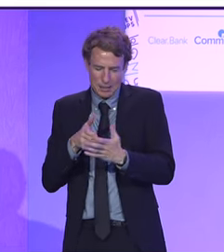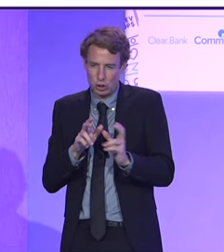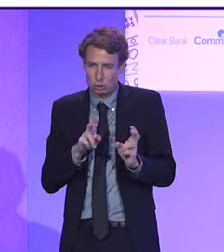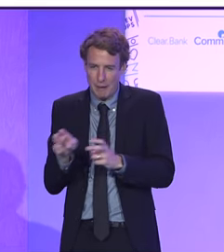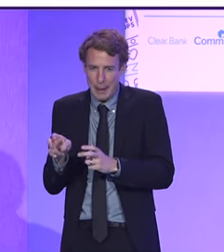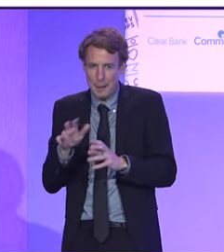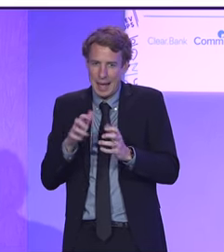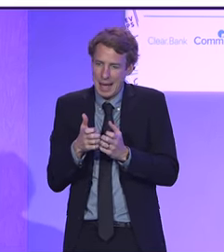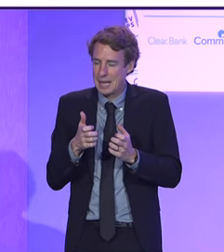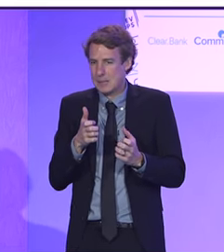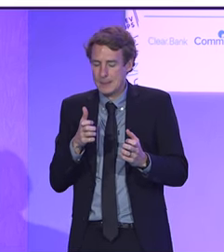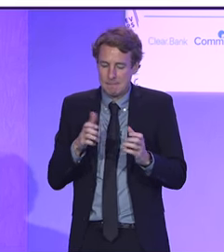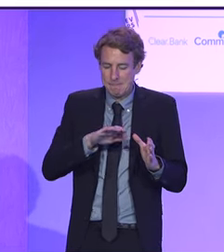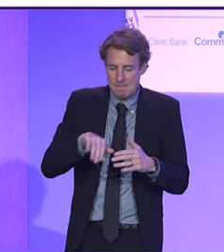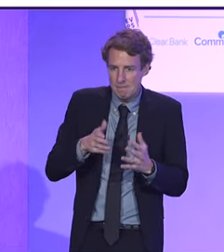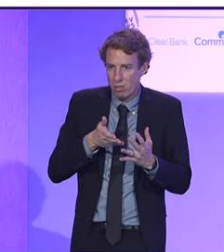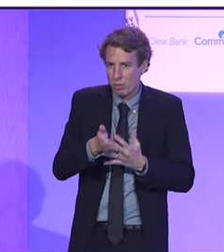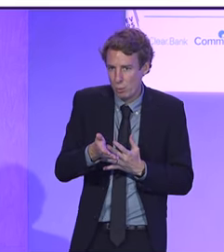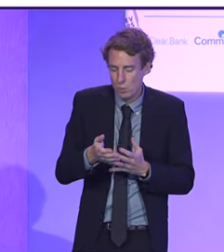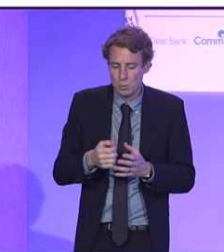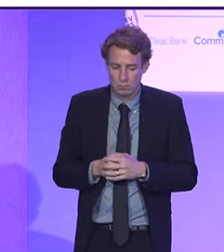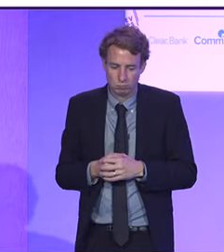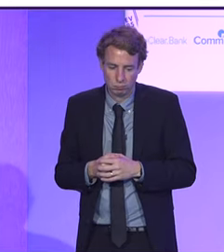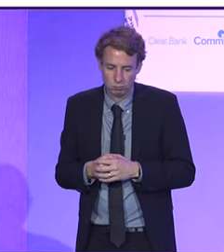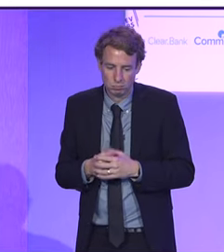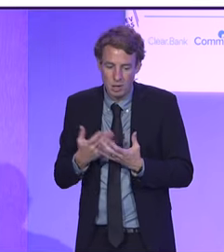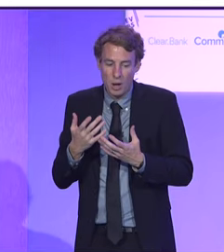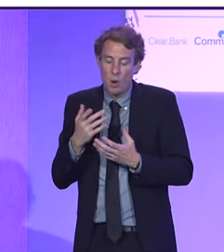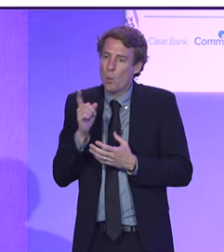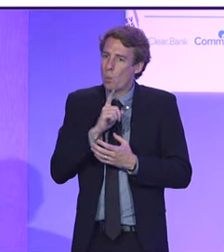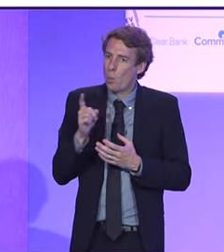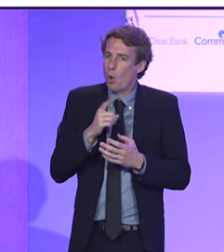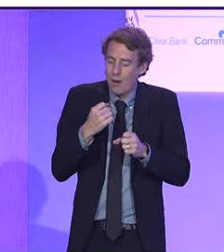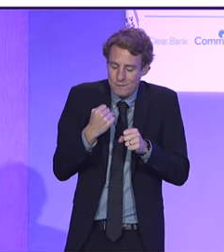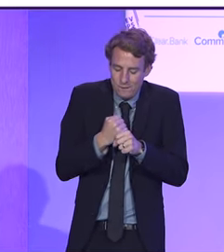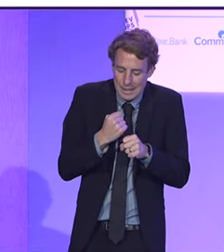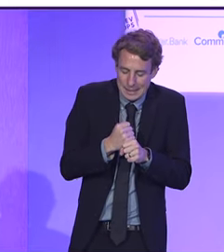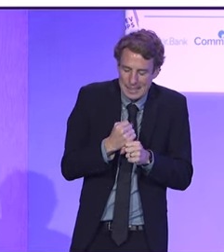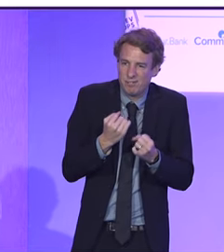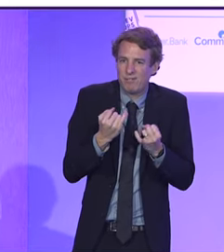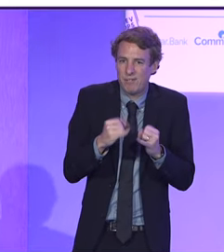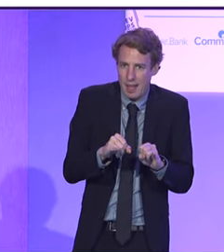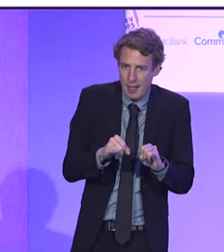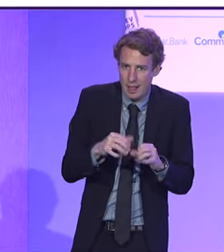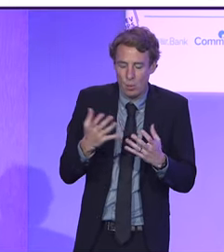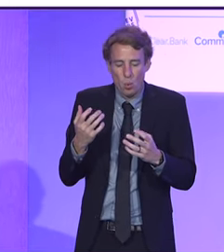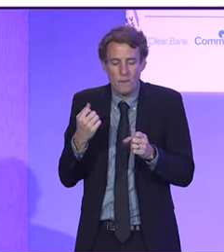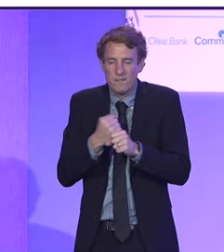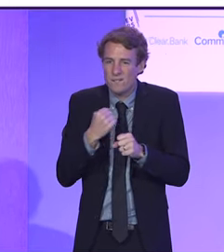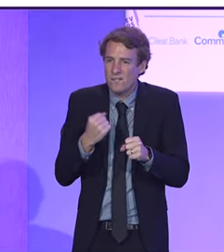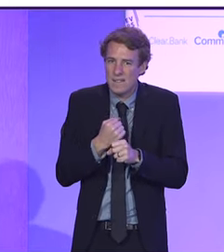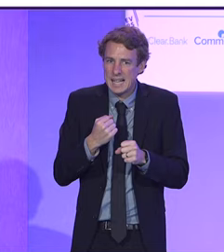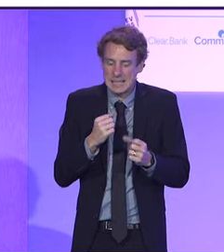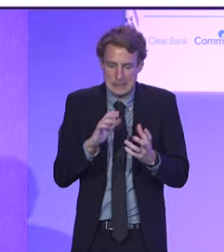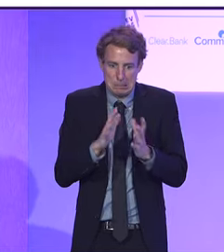So the first archetype I want to talk about is called the fixes that fail or the fixes that backfire. And even though I'm not explaining it now, pretty